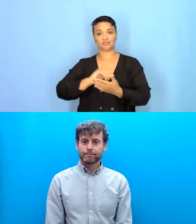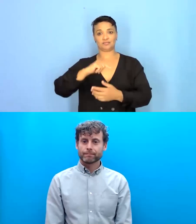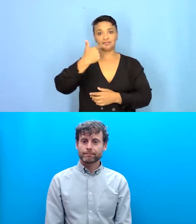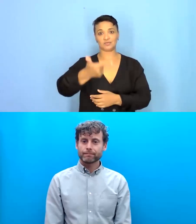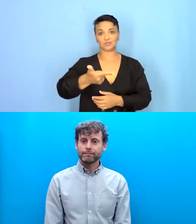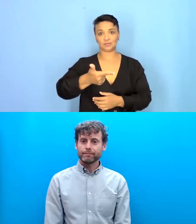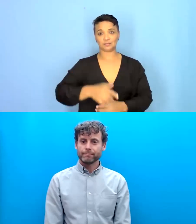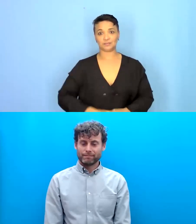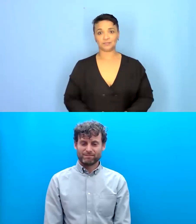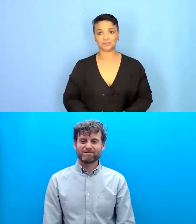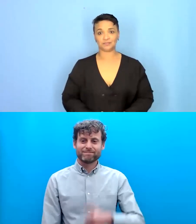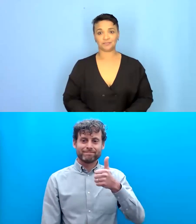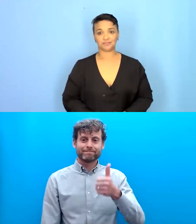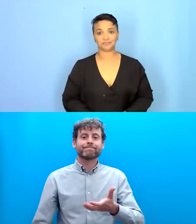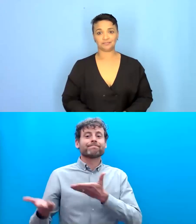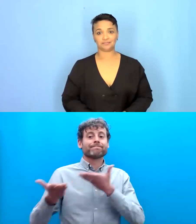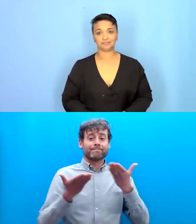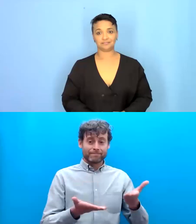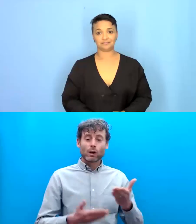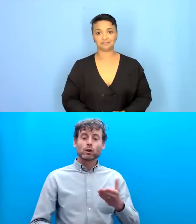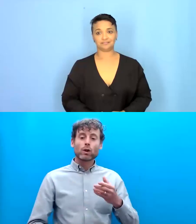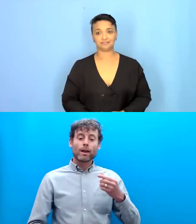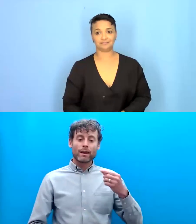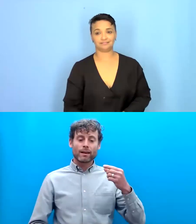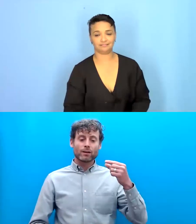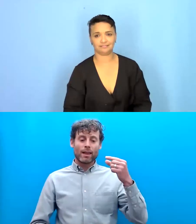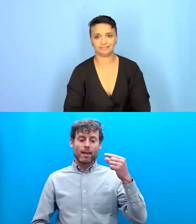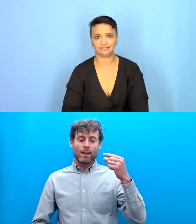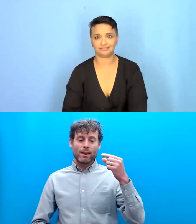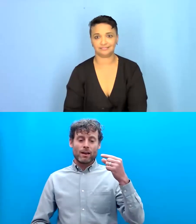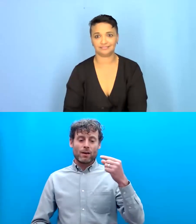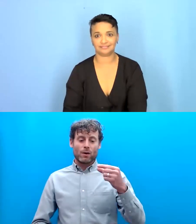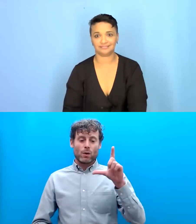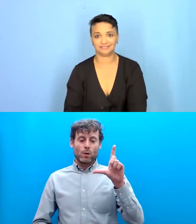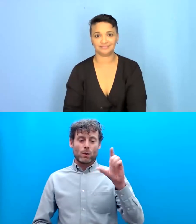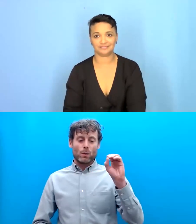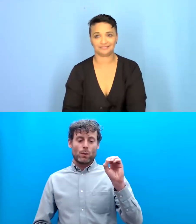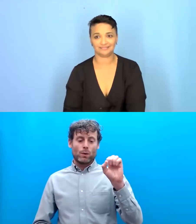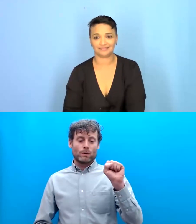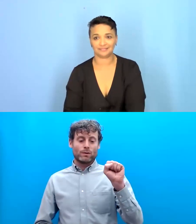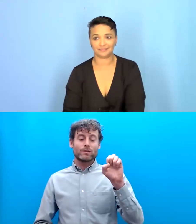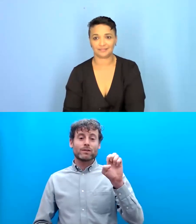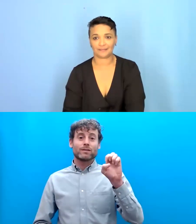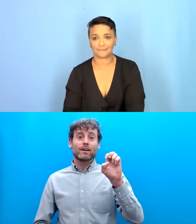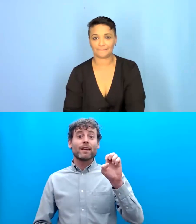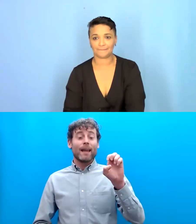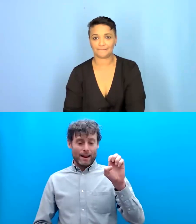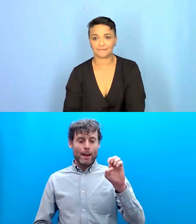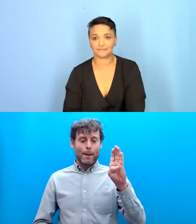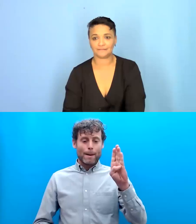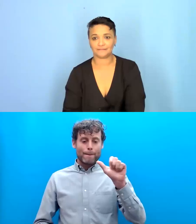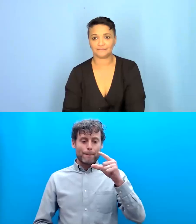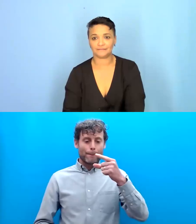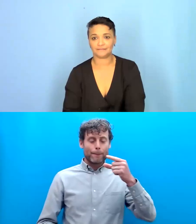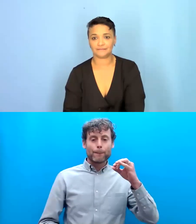principal investigator in the Department of Language and Literature of the Norwegian University of Science and Technology in